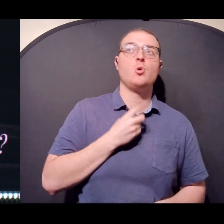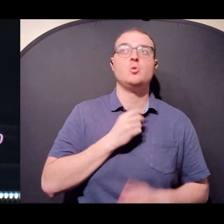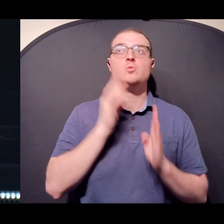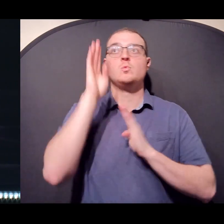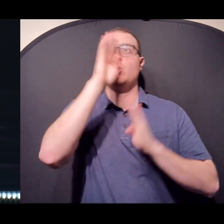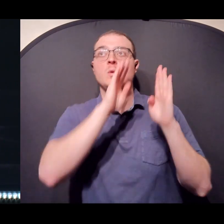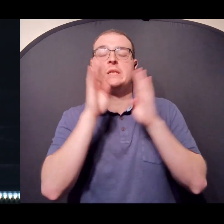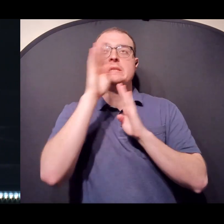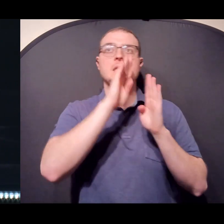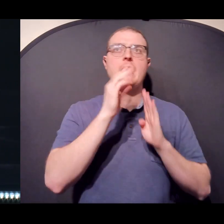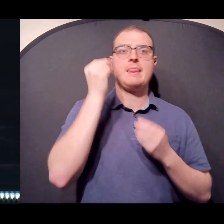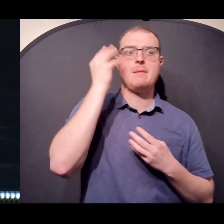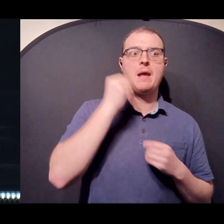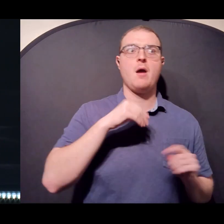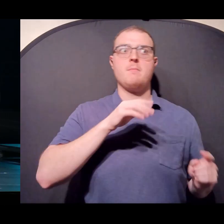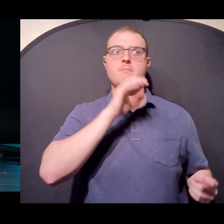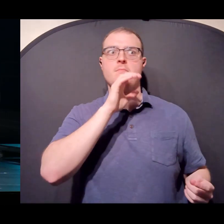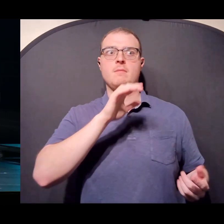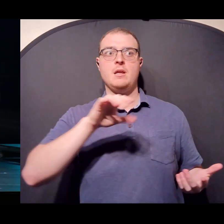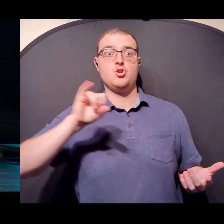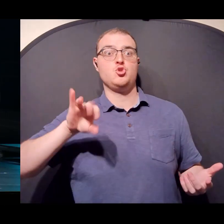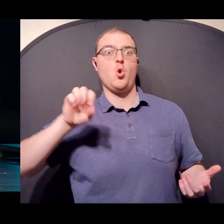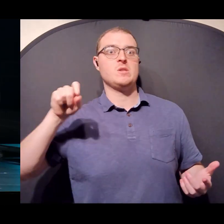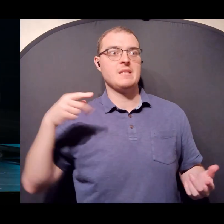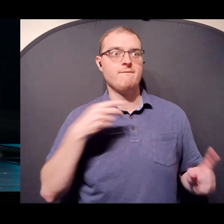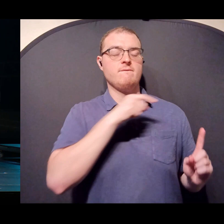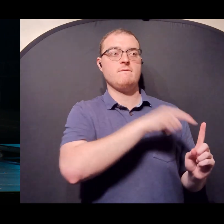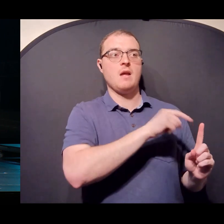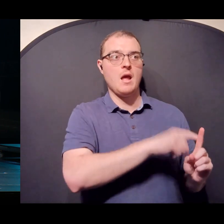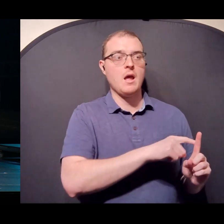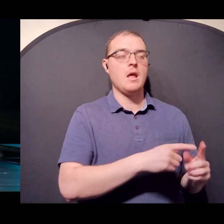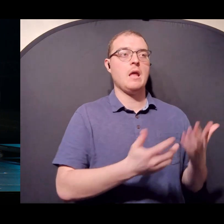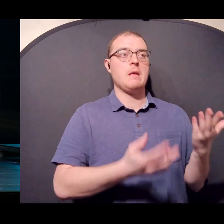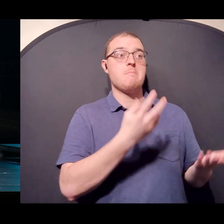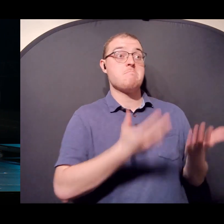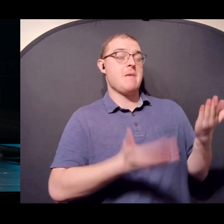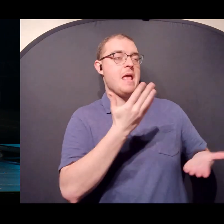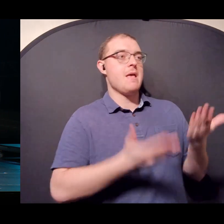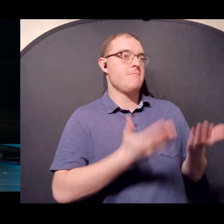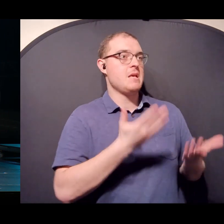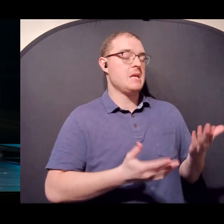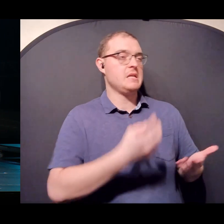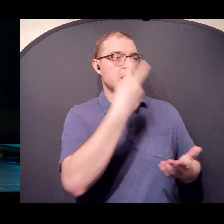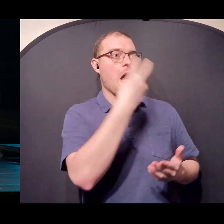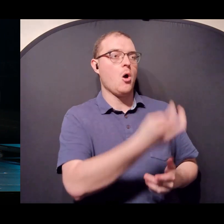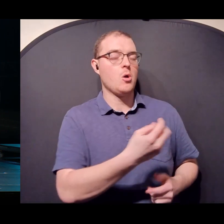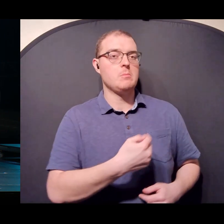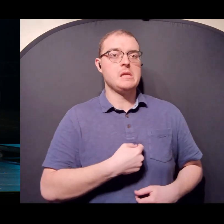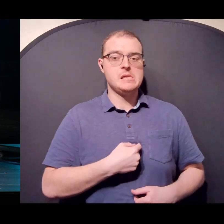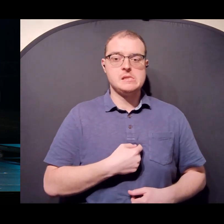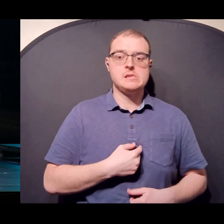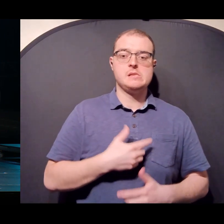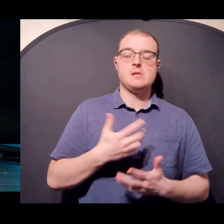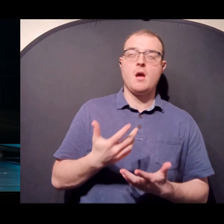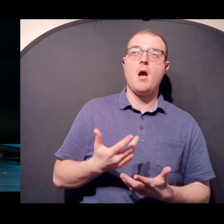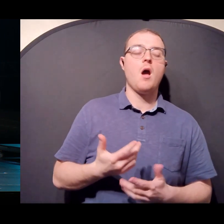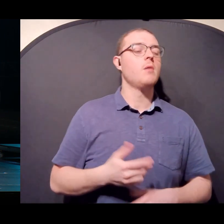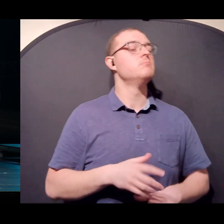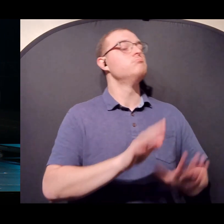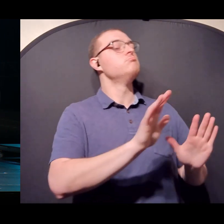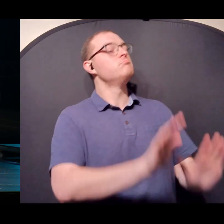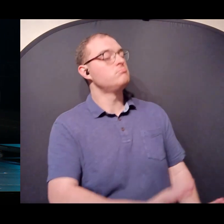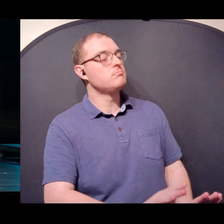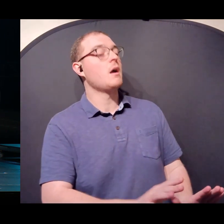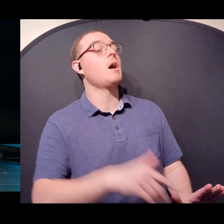There's doubt, maybe worry. Thinking about Joseph, there's maybe unbelief. But then he encourages her, you have